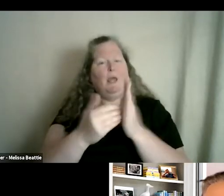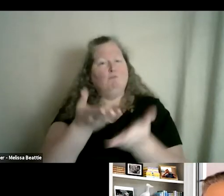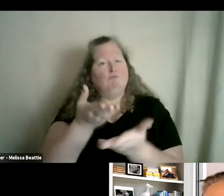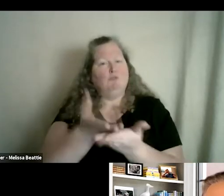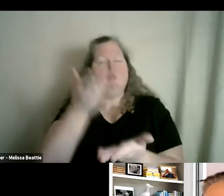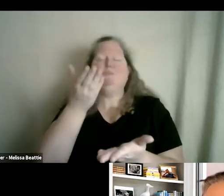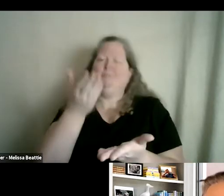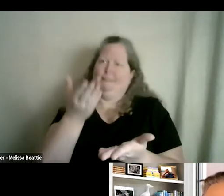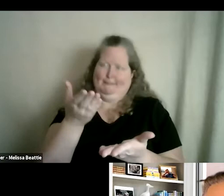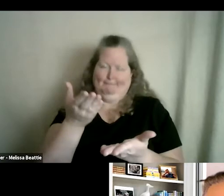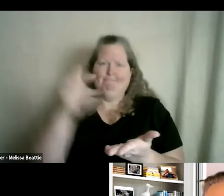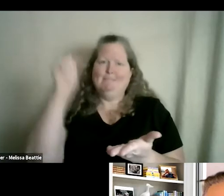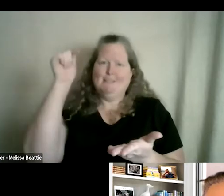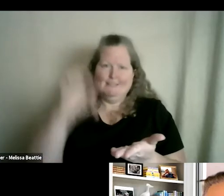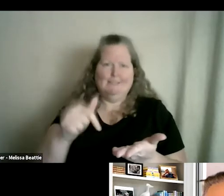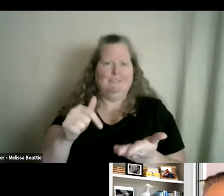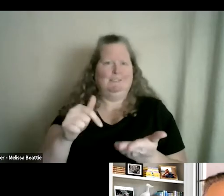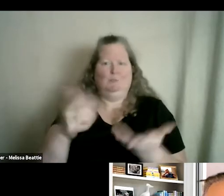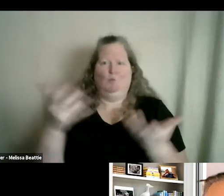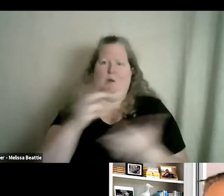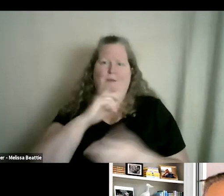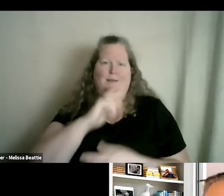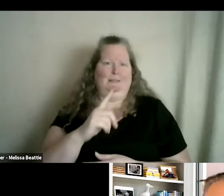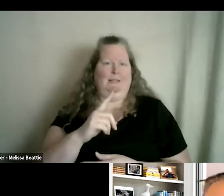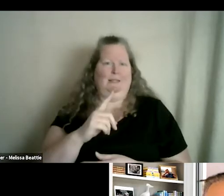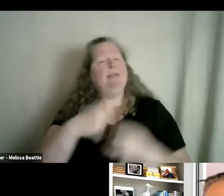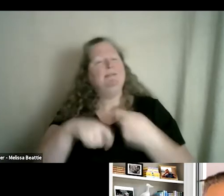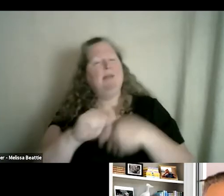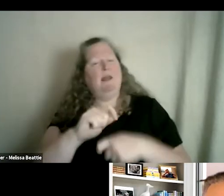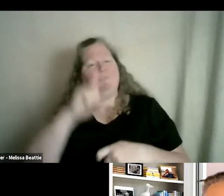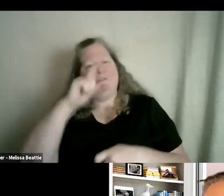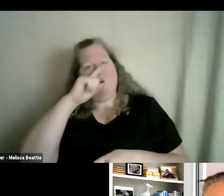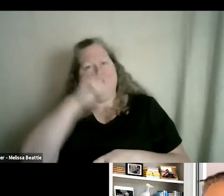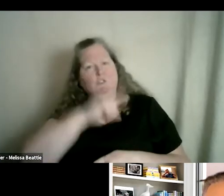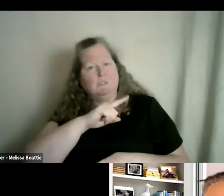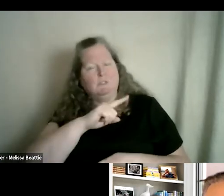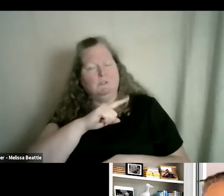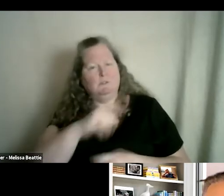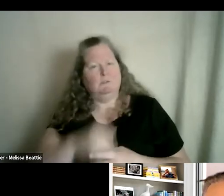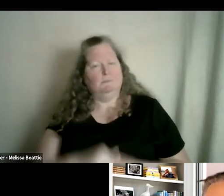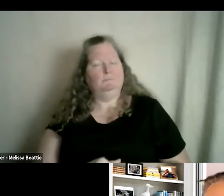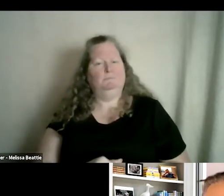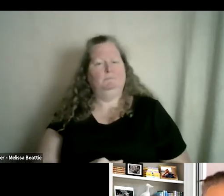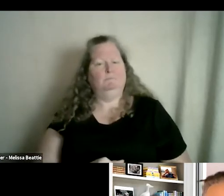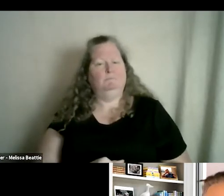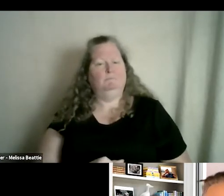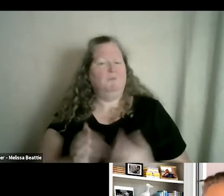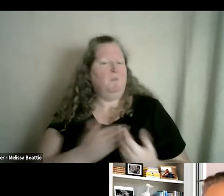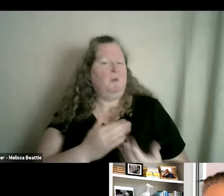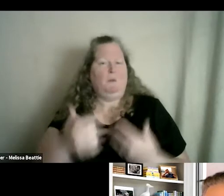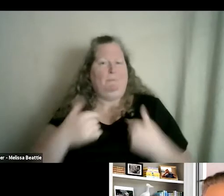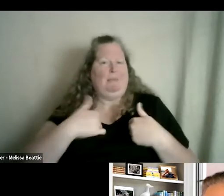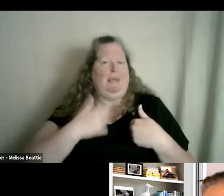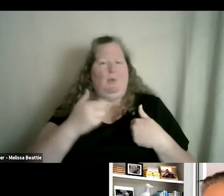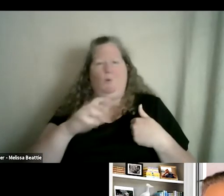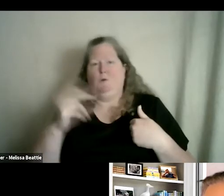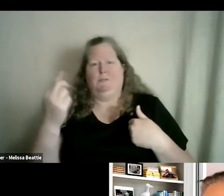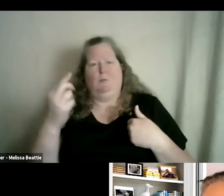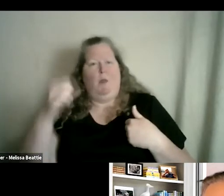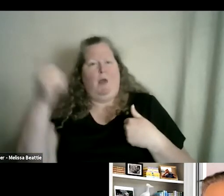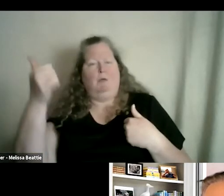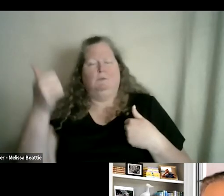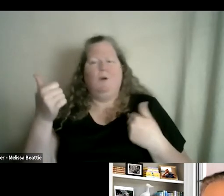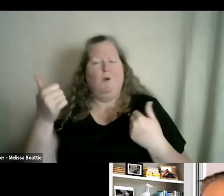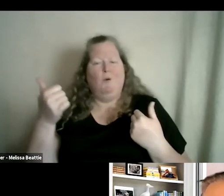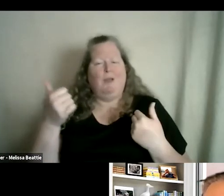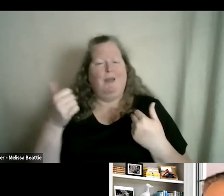is, instead of the falseness that's being portrayed out there about me or somebody else. So we're moving in a new vector even with